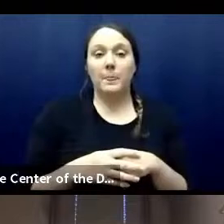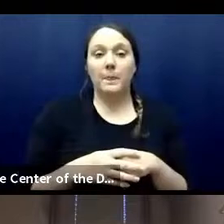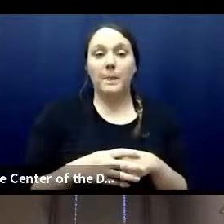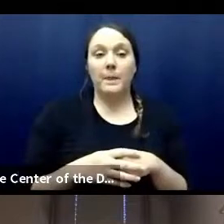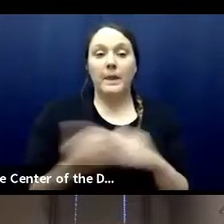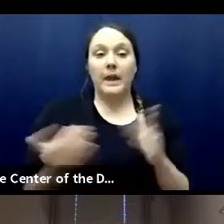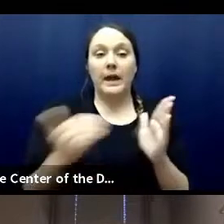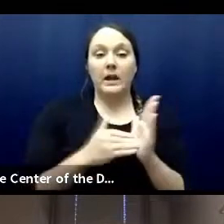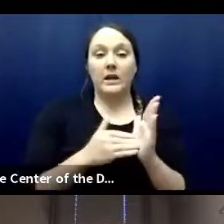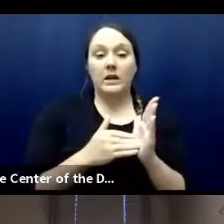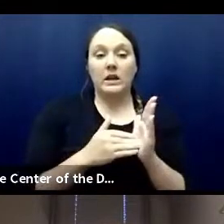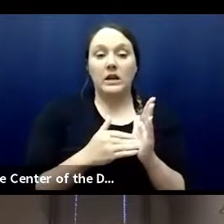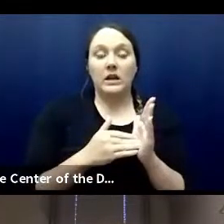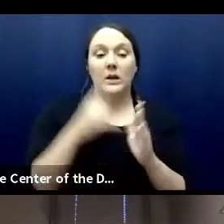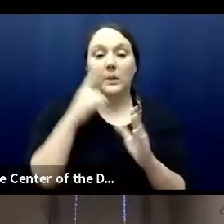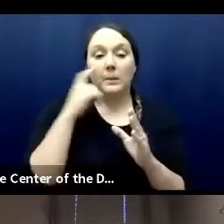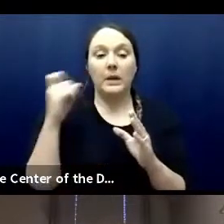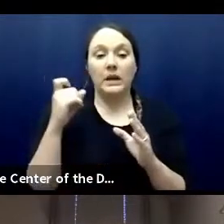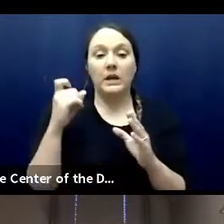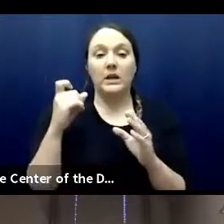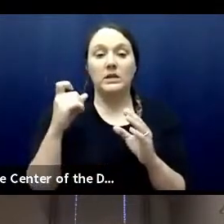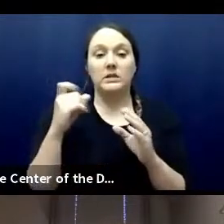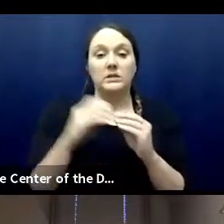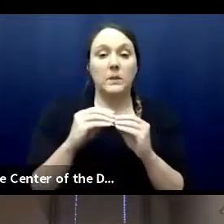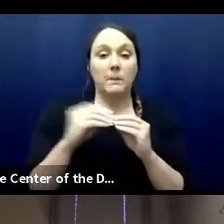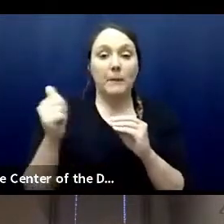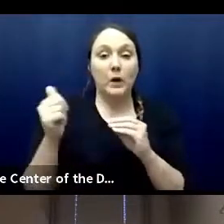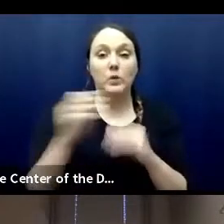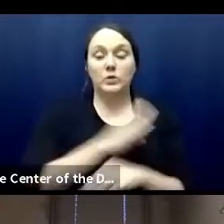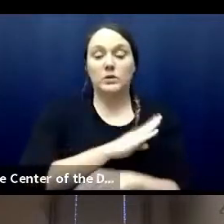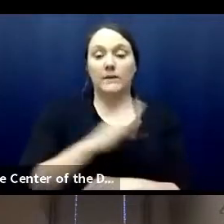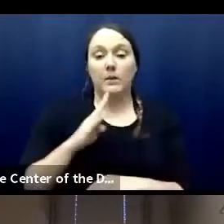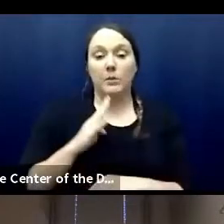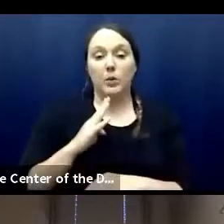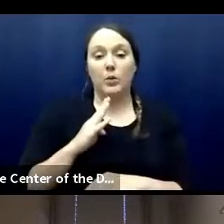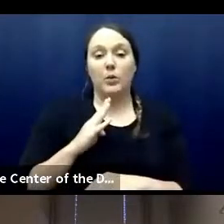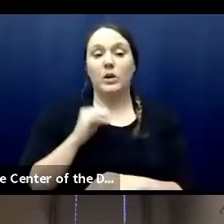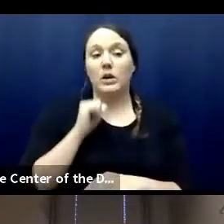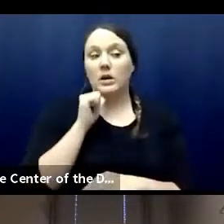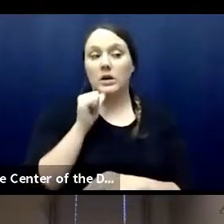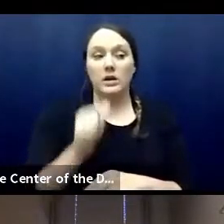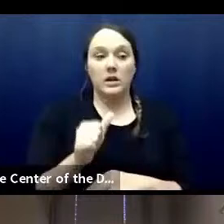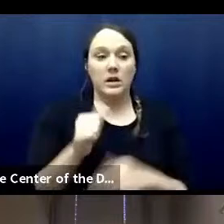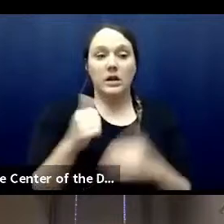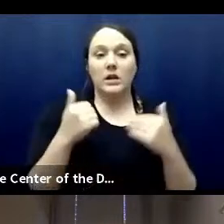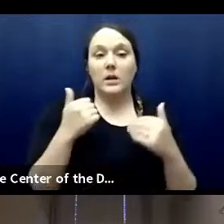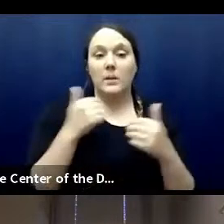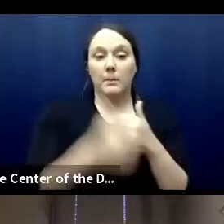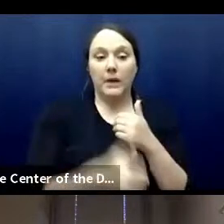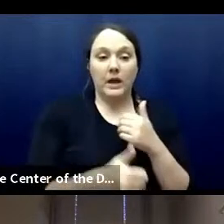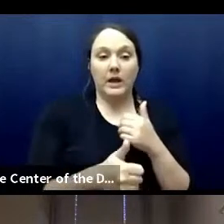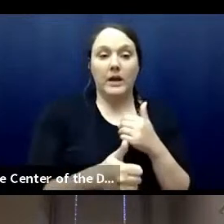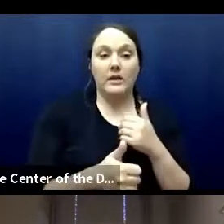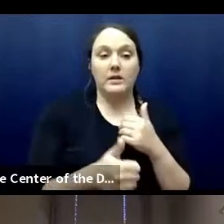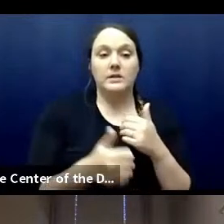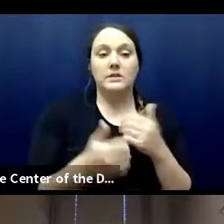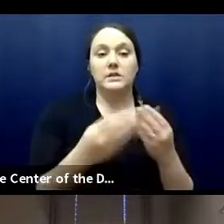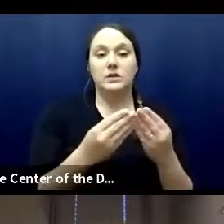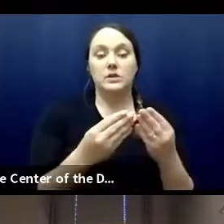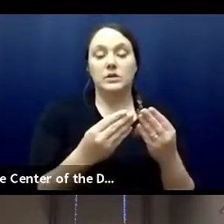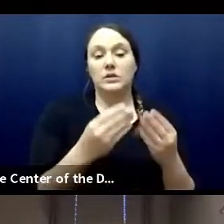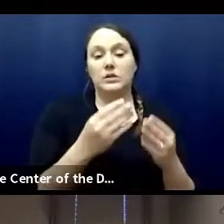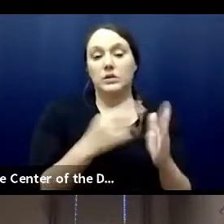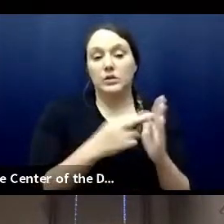So again, because a majority of the board did not pass the resolution